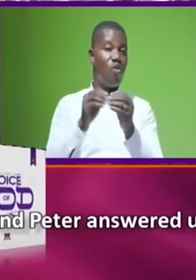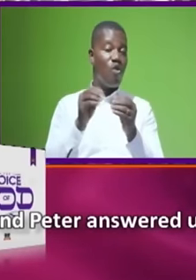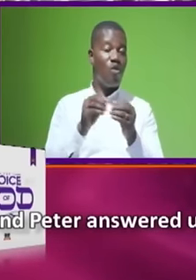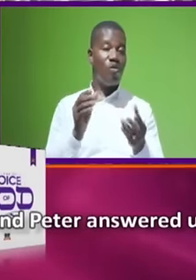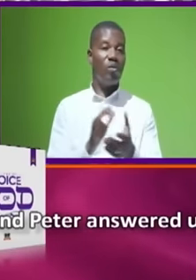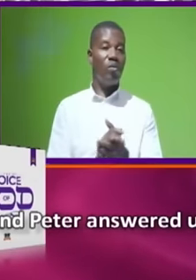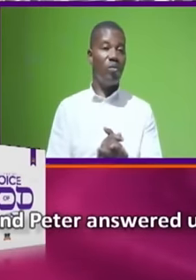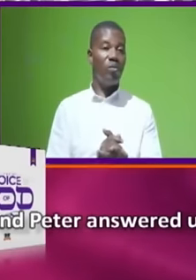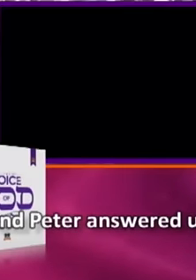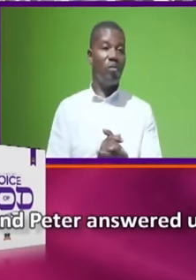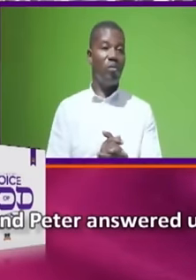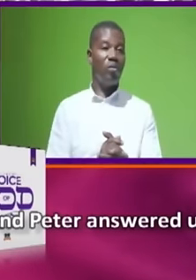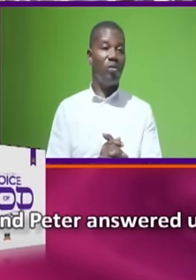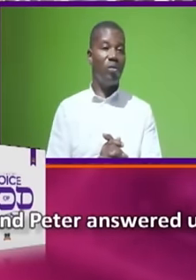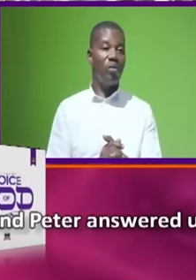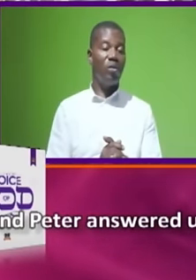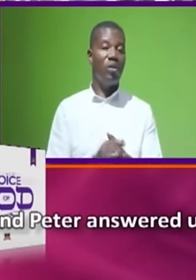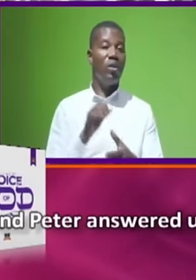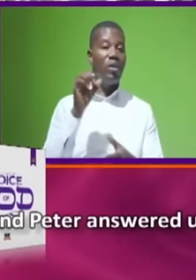Whether you sold the money for so much.